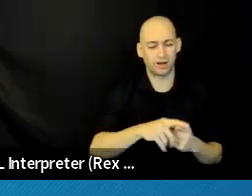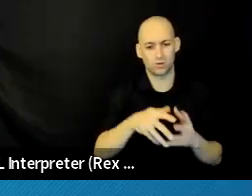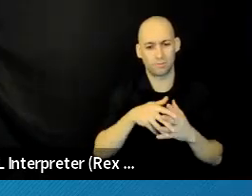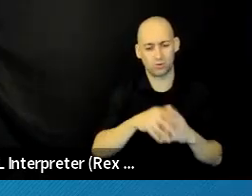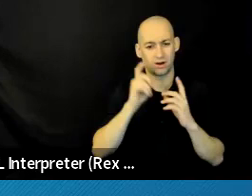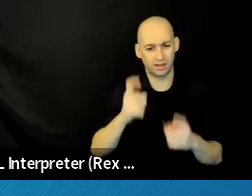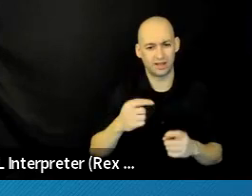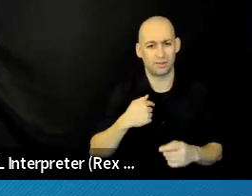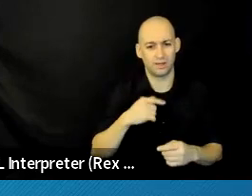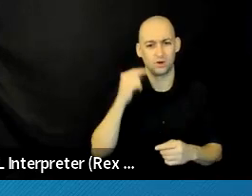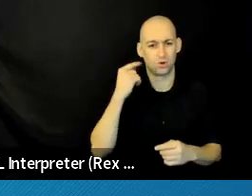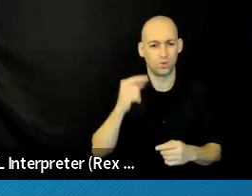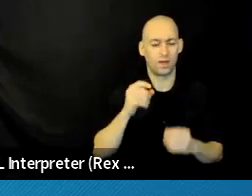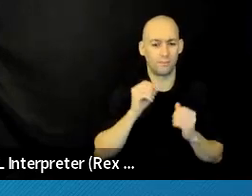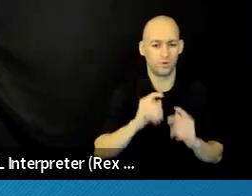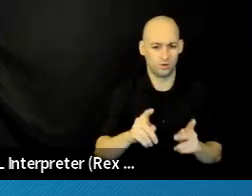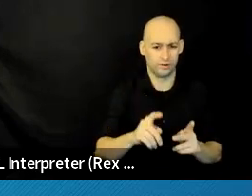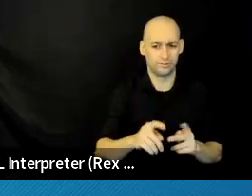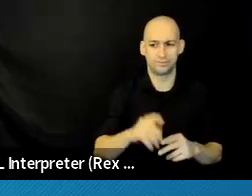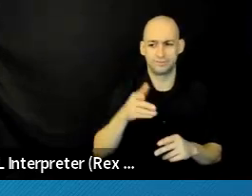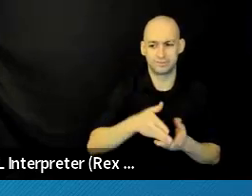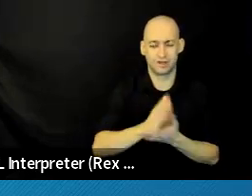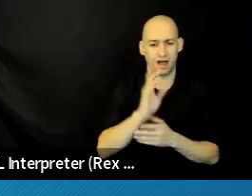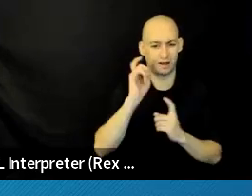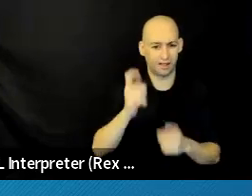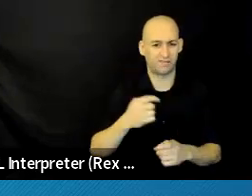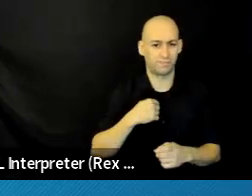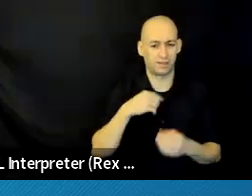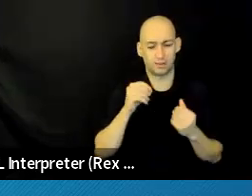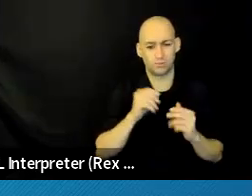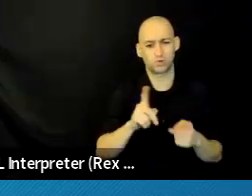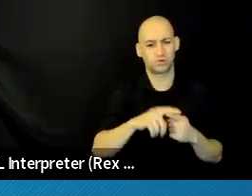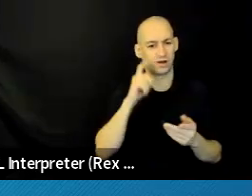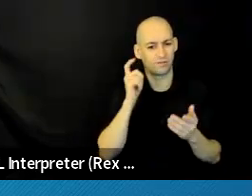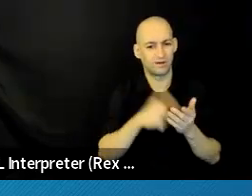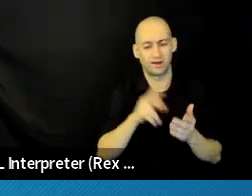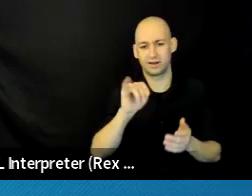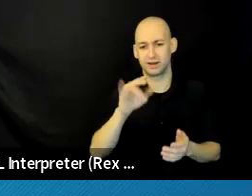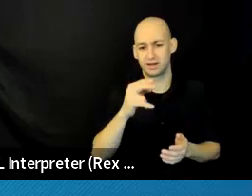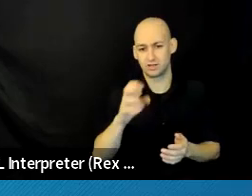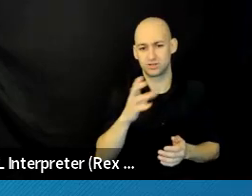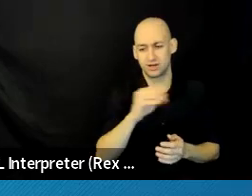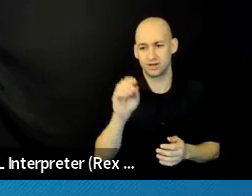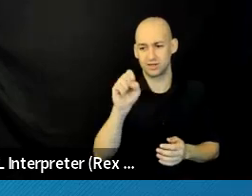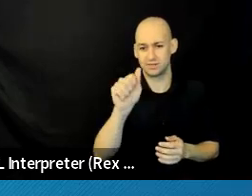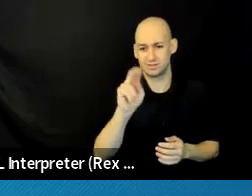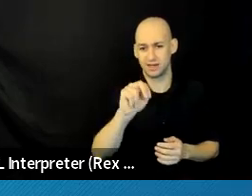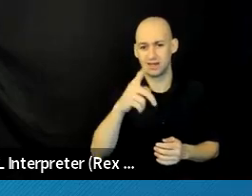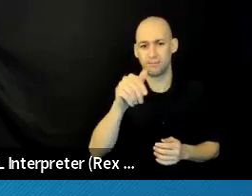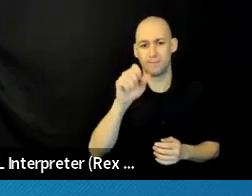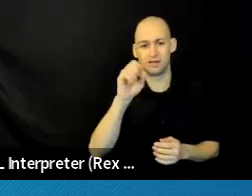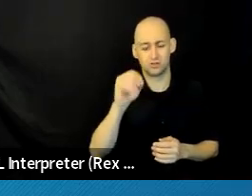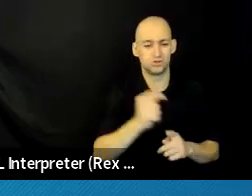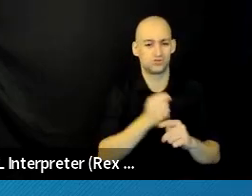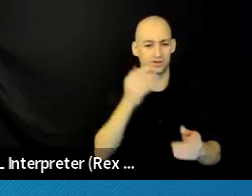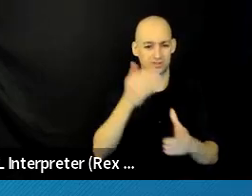has given me an ability to identify niches. And San Paso Truck Stop is one of those niches